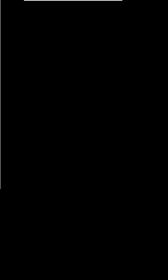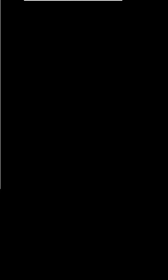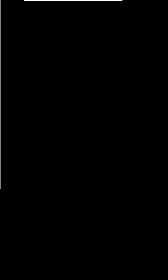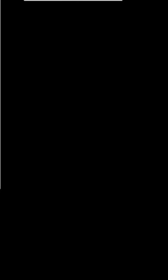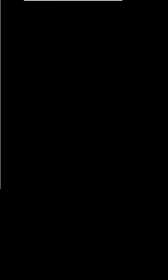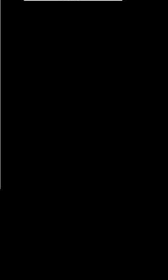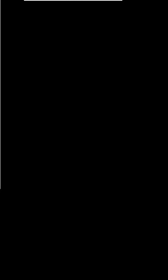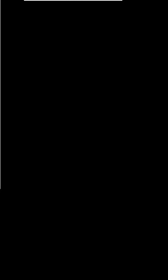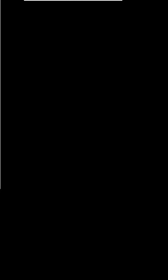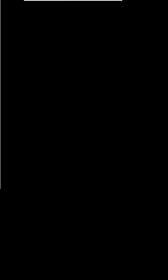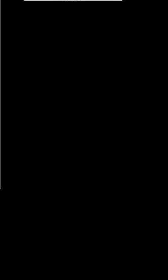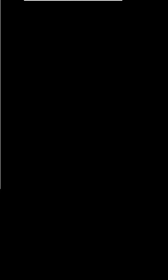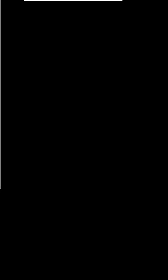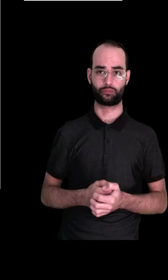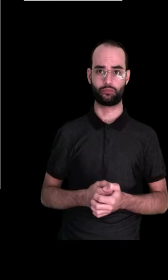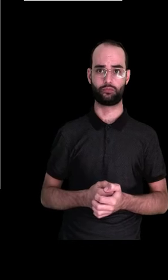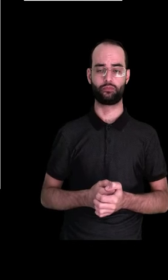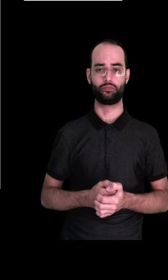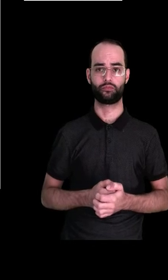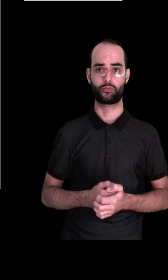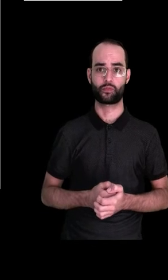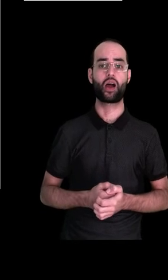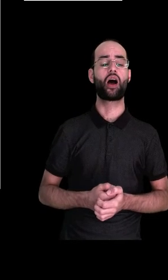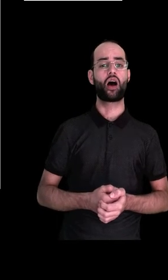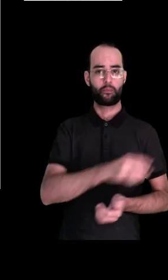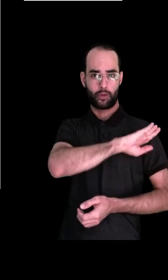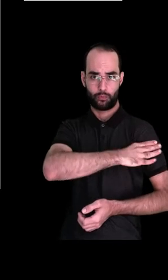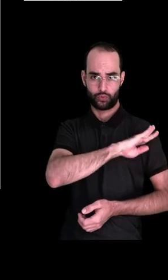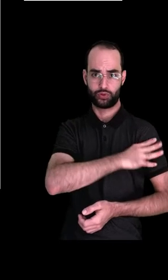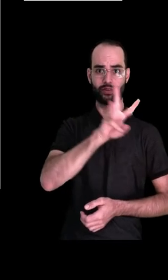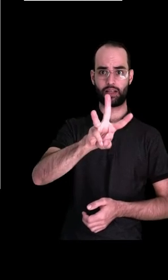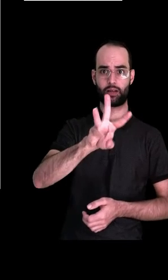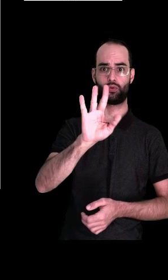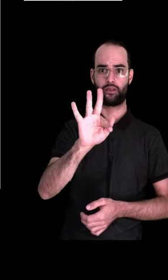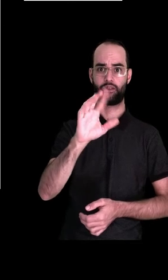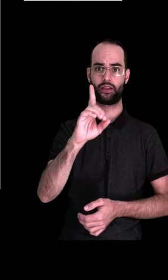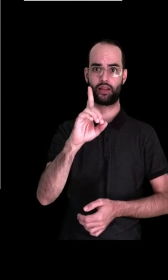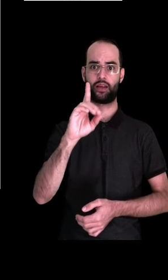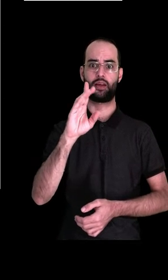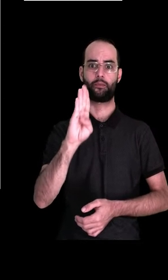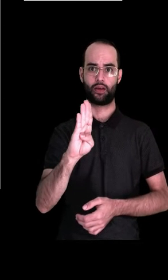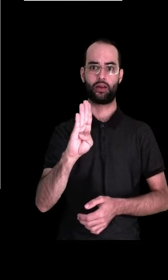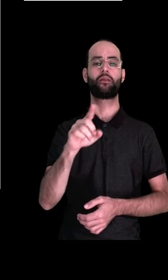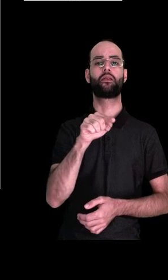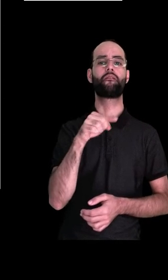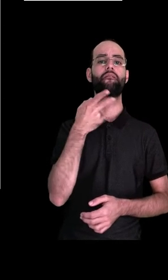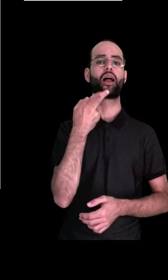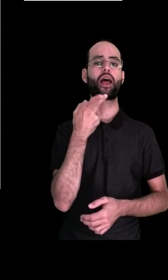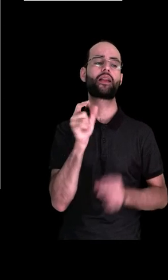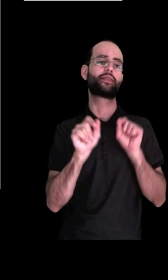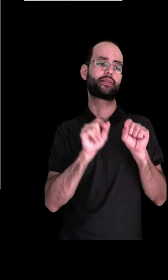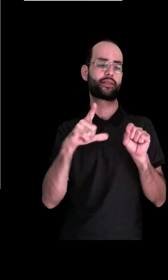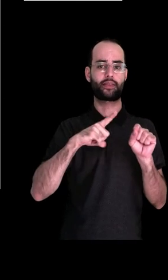in black, centered, it says, WFDB members reported that when programs exist